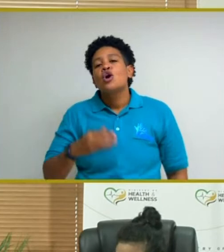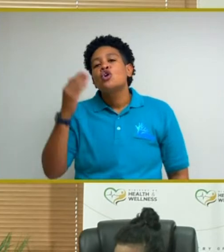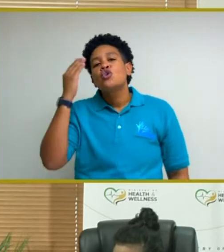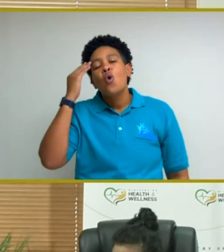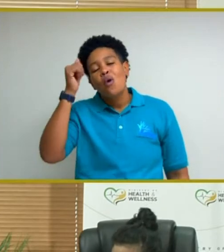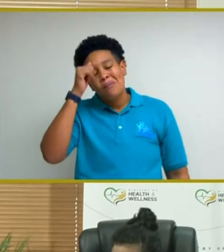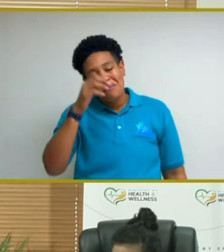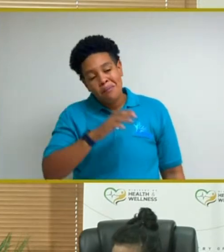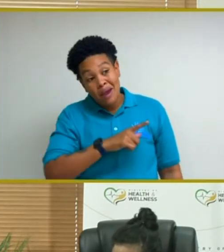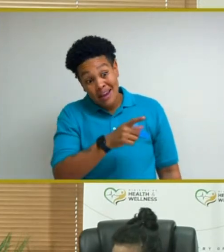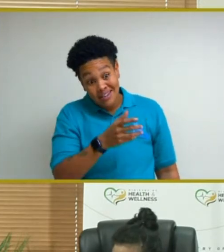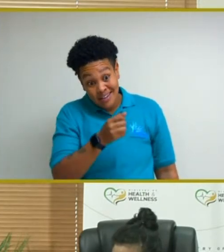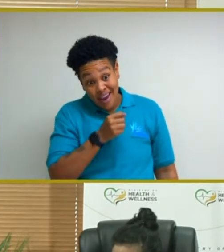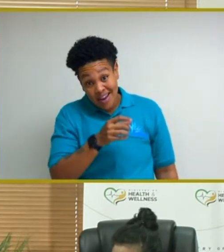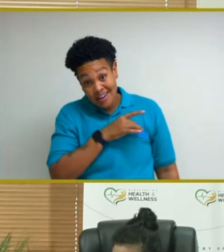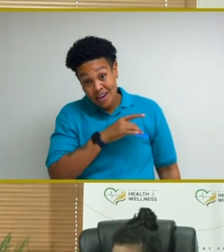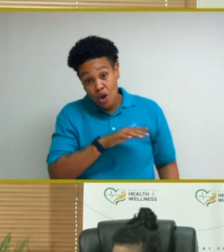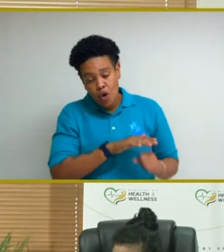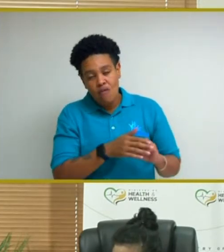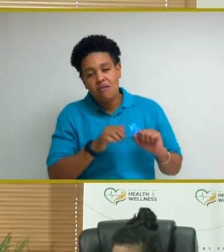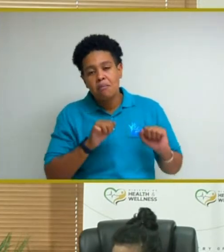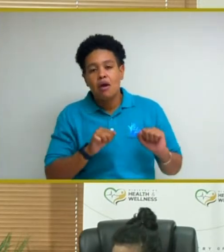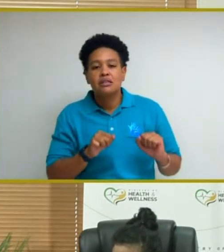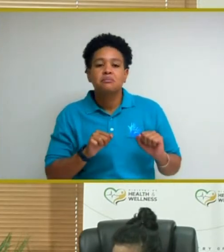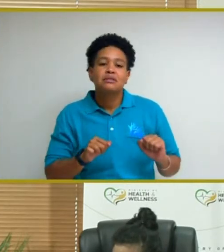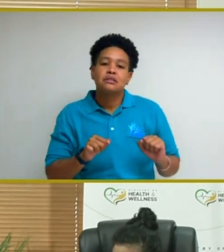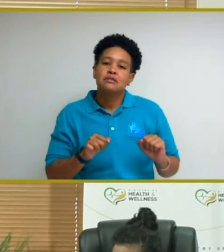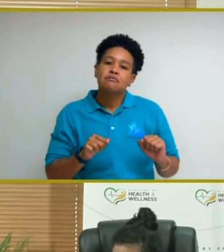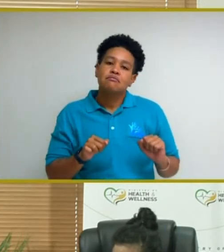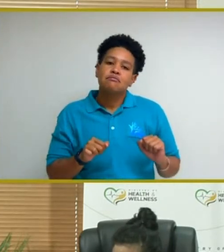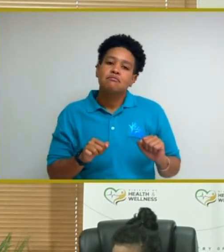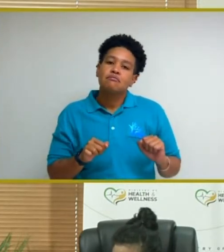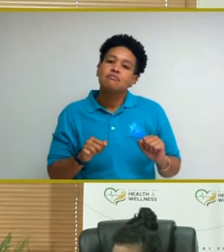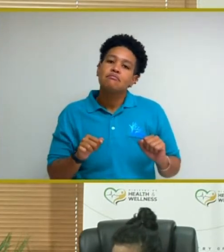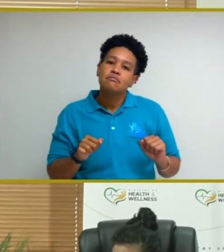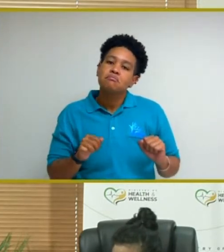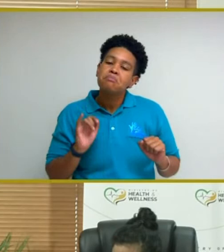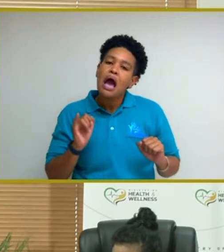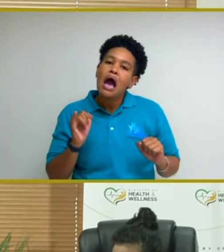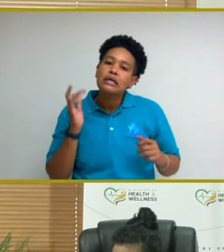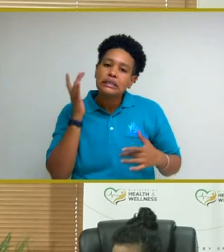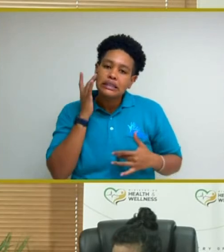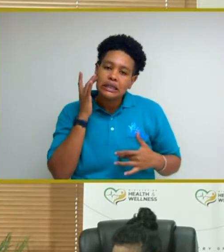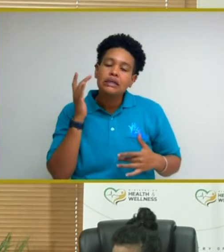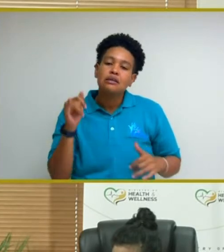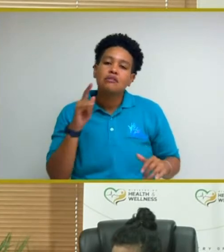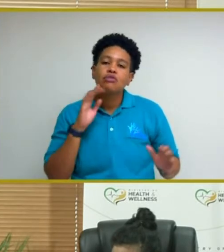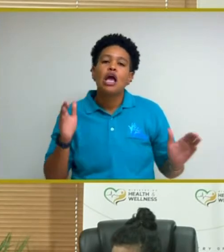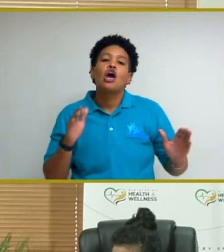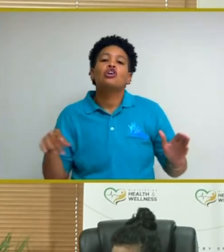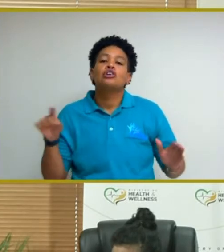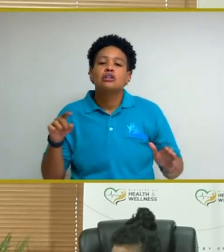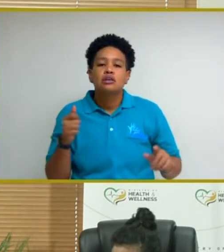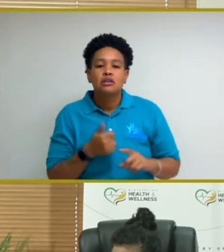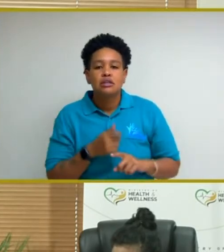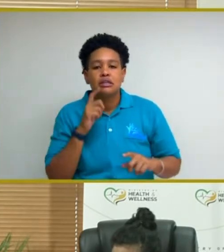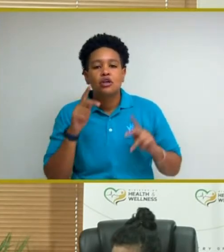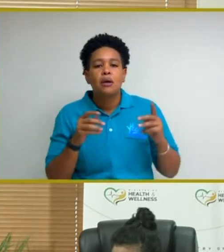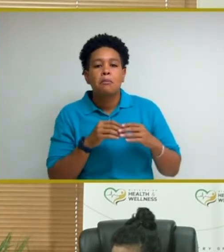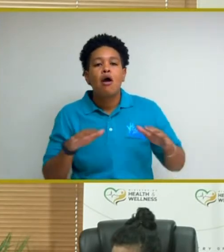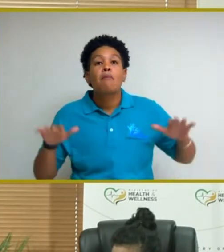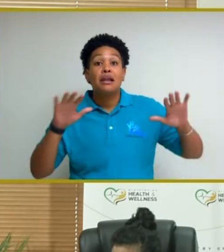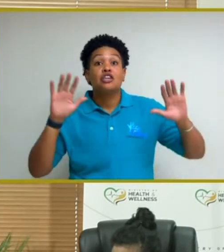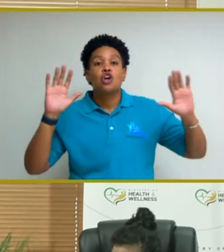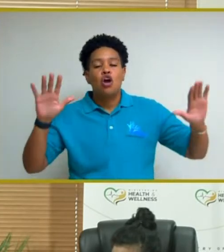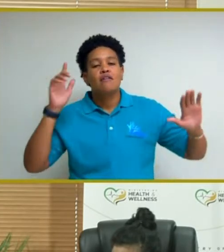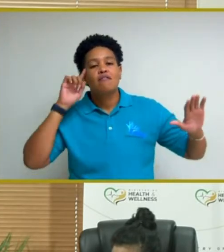our men, once they get COVID-19, they don't necessarily do well. So that's my encouragement to the population at